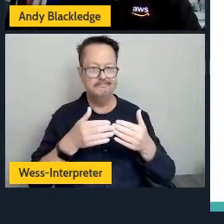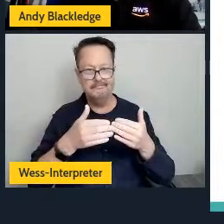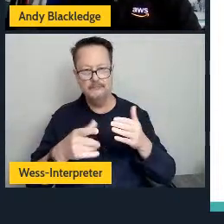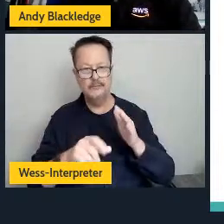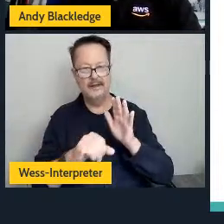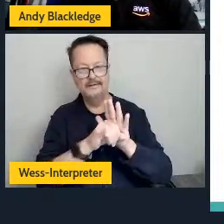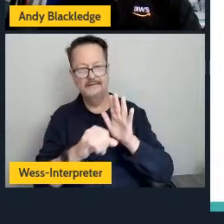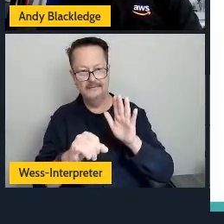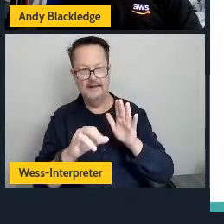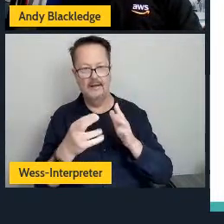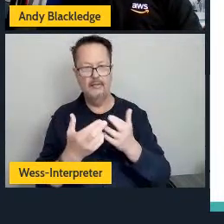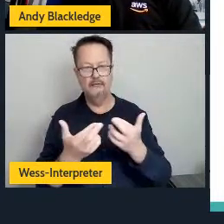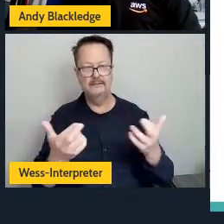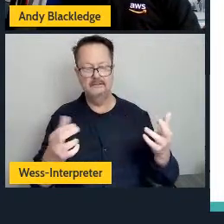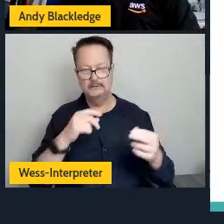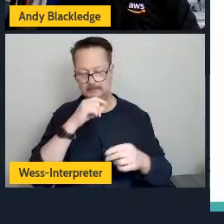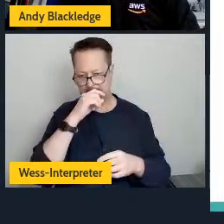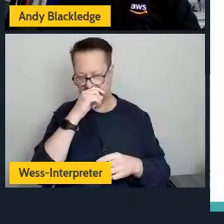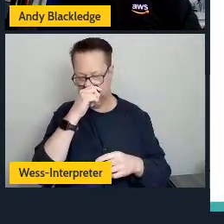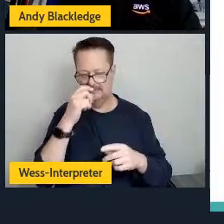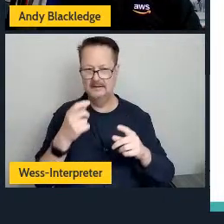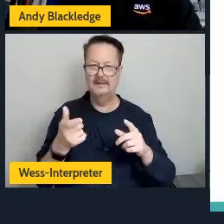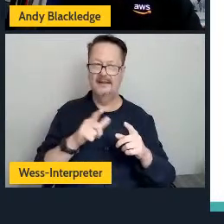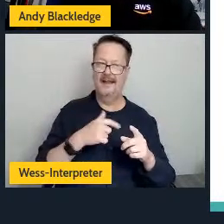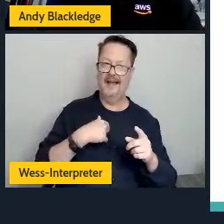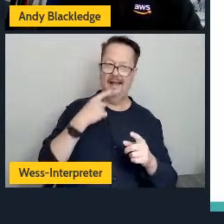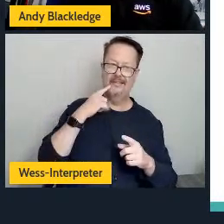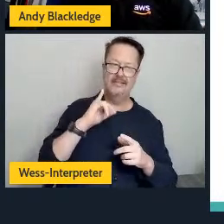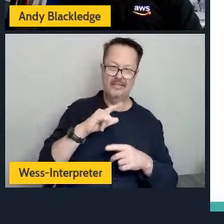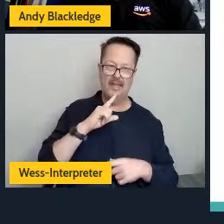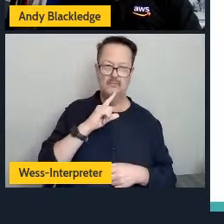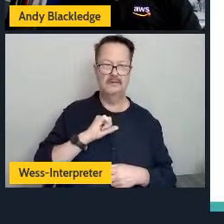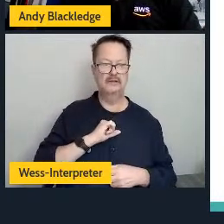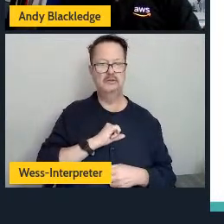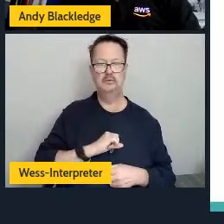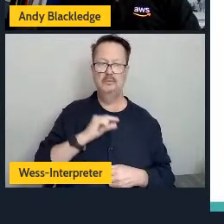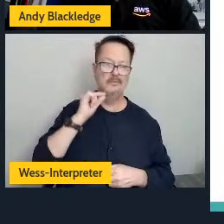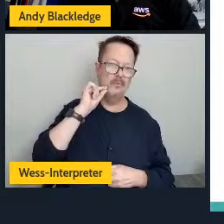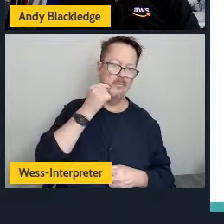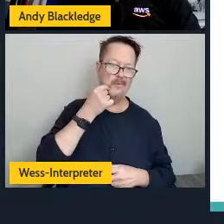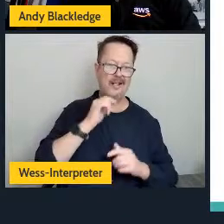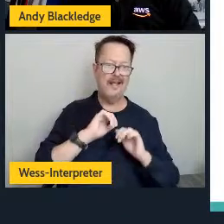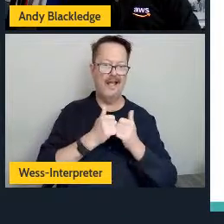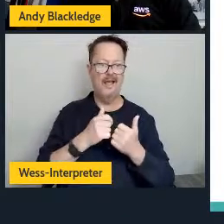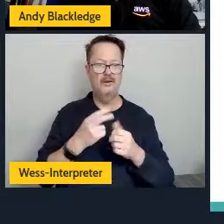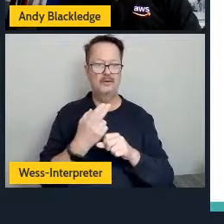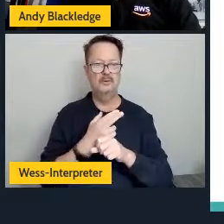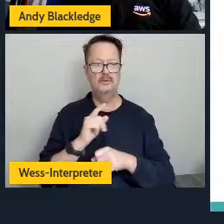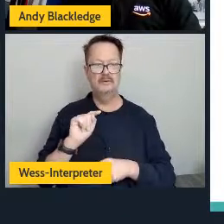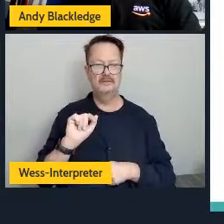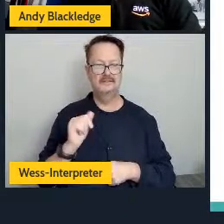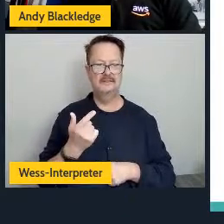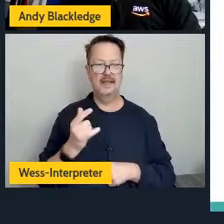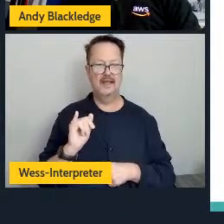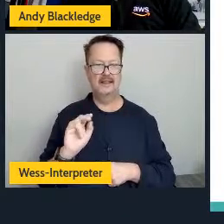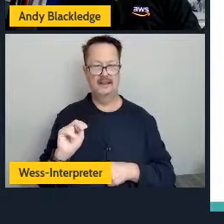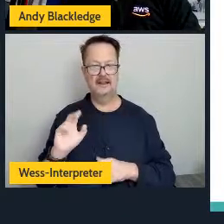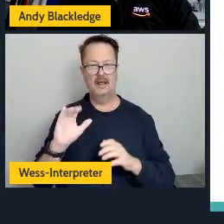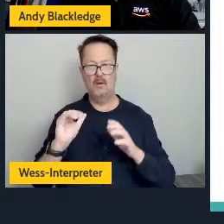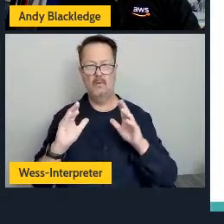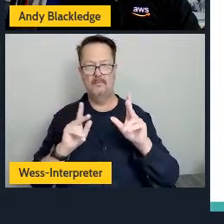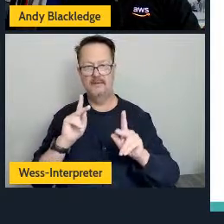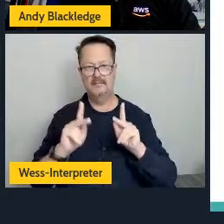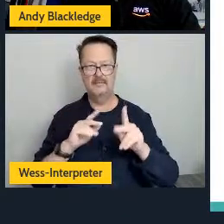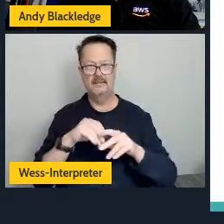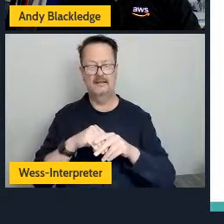the resource. Yeah, I think that's super cool way of using tagging, and I hope people in the audience give a